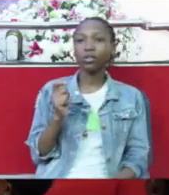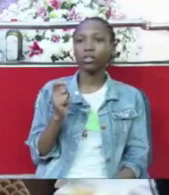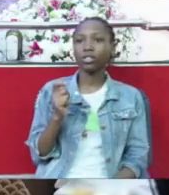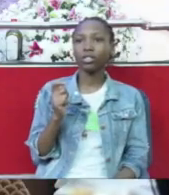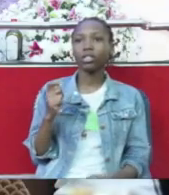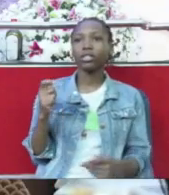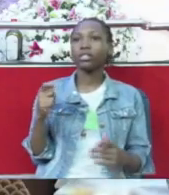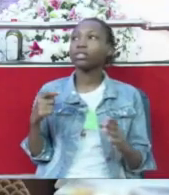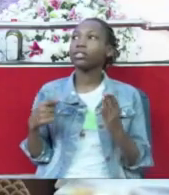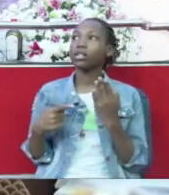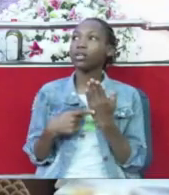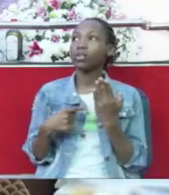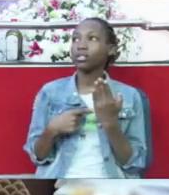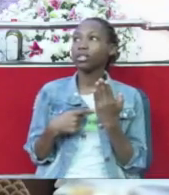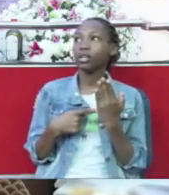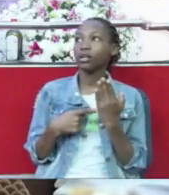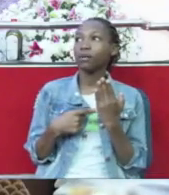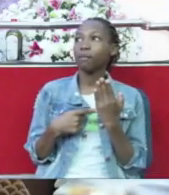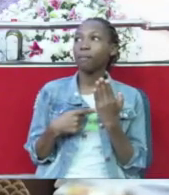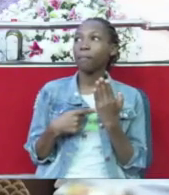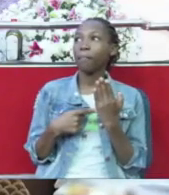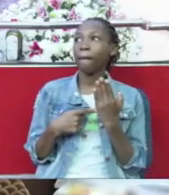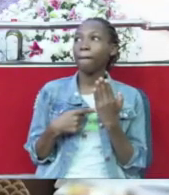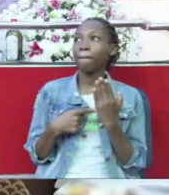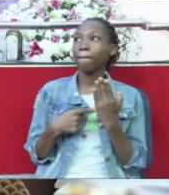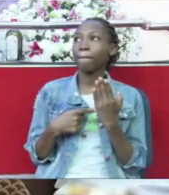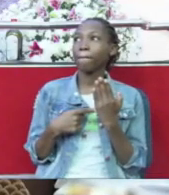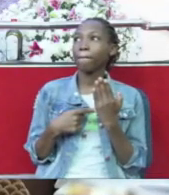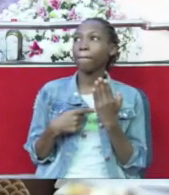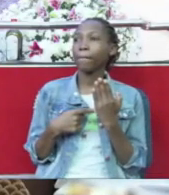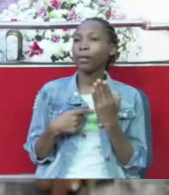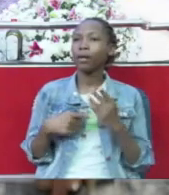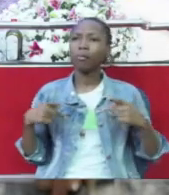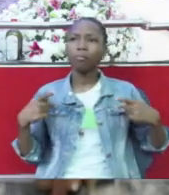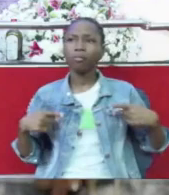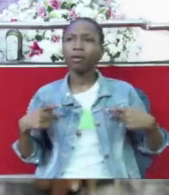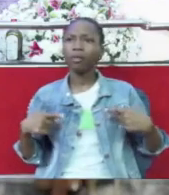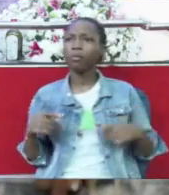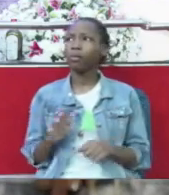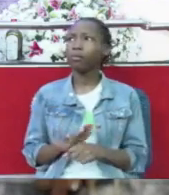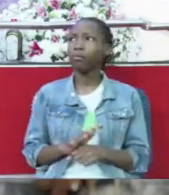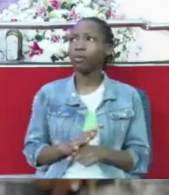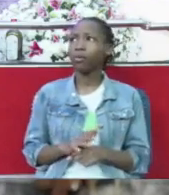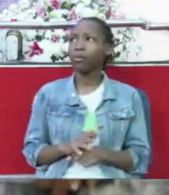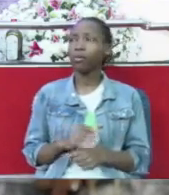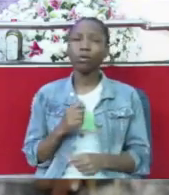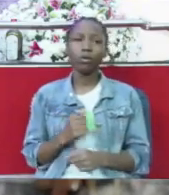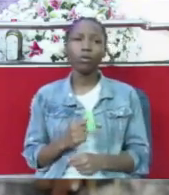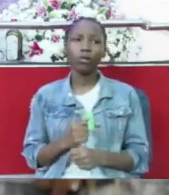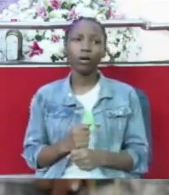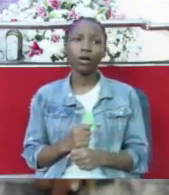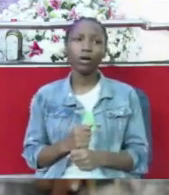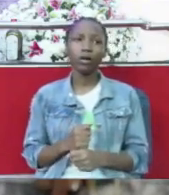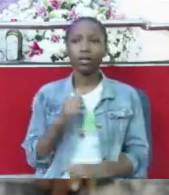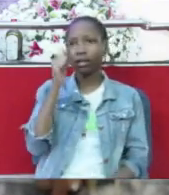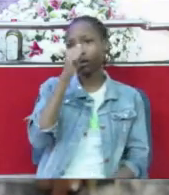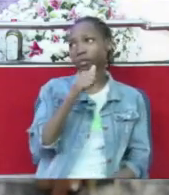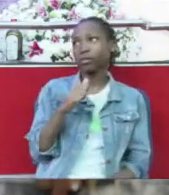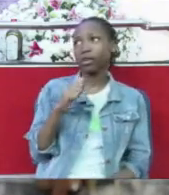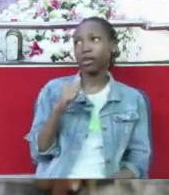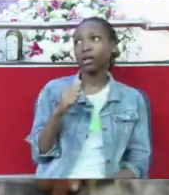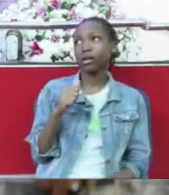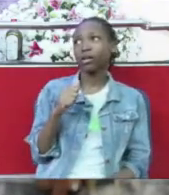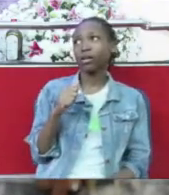And I know many of us work in those spaces. Najua wengi tunafanya kazi pale. Big technology knows it. Big tech, big companies that are into tech, they